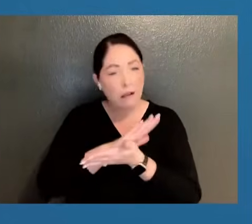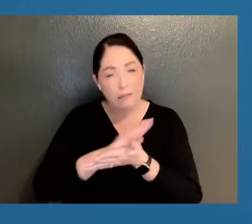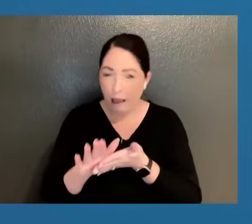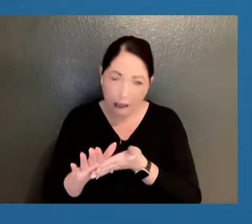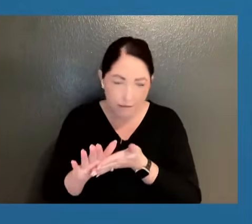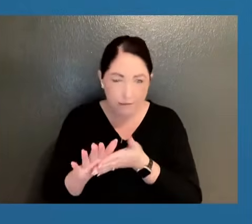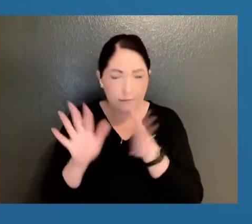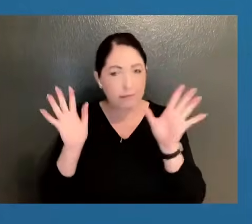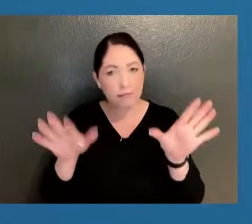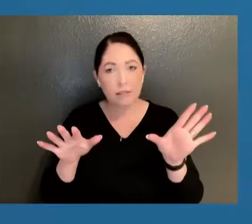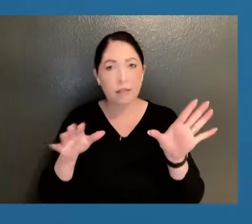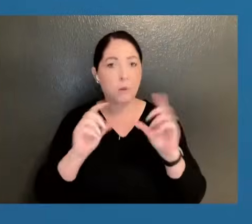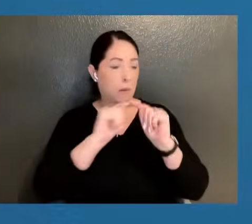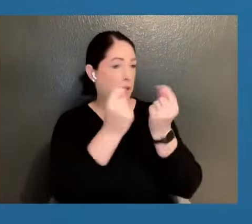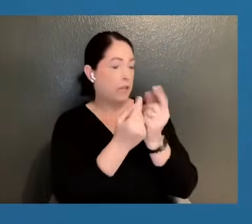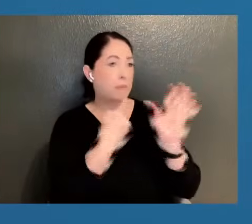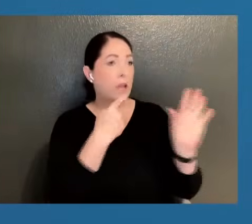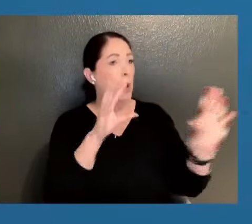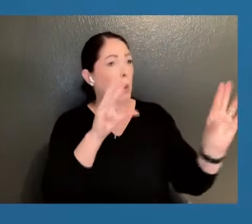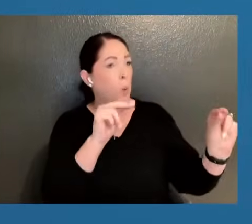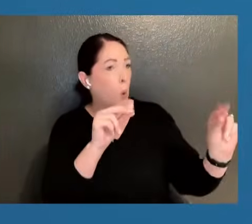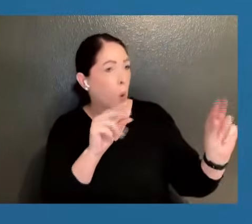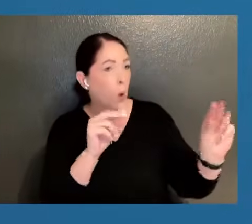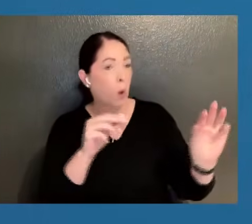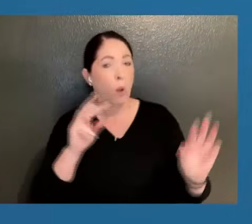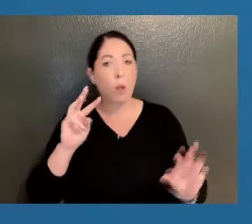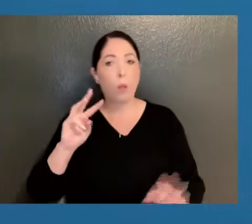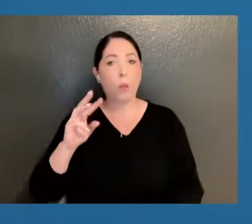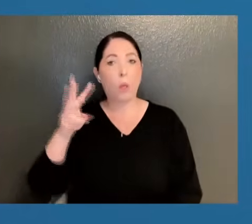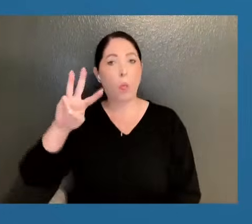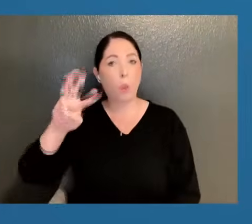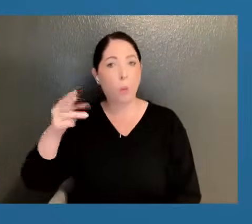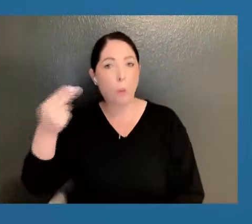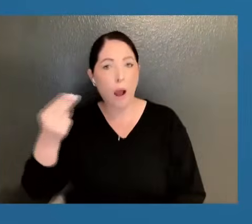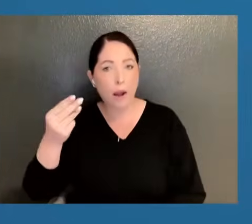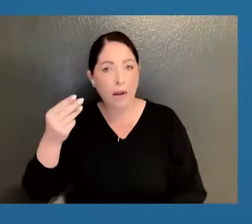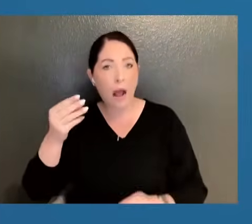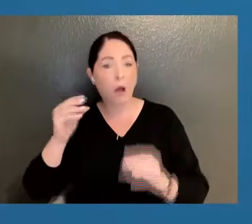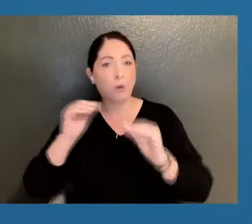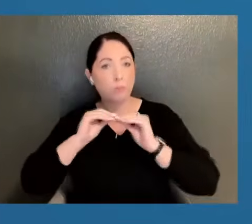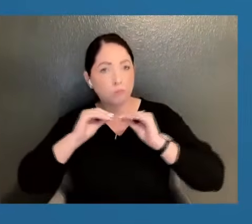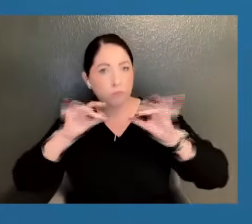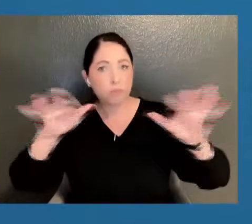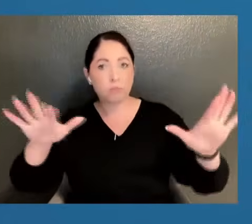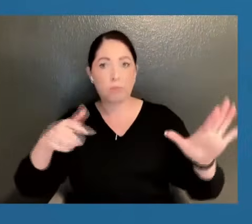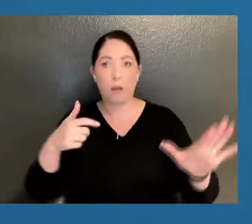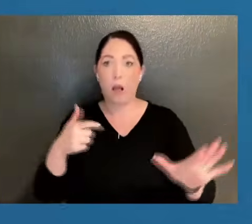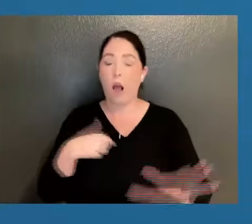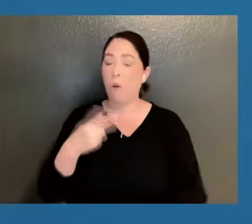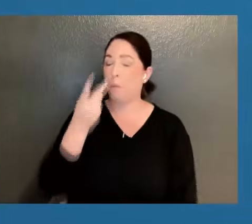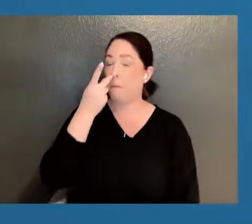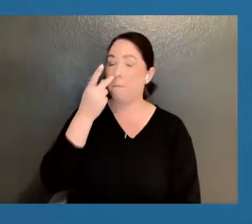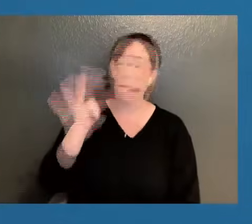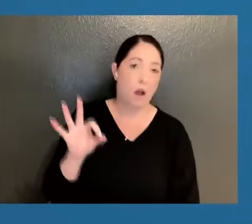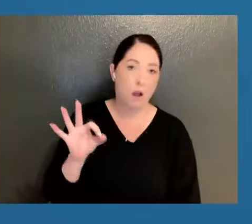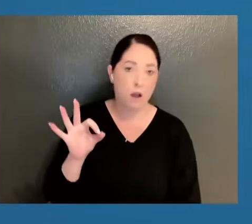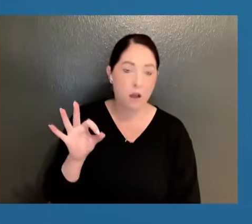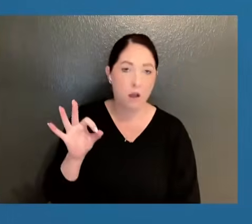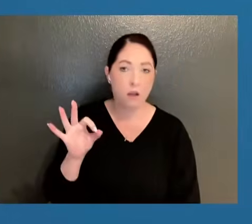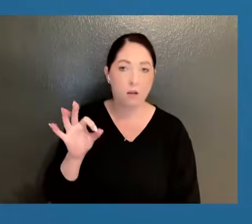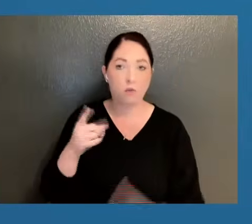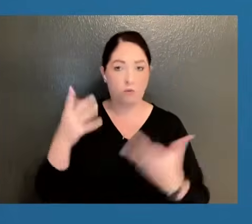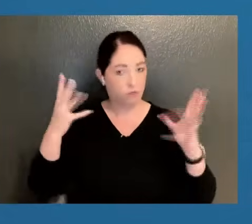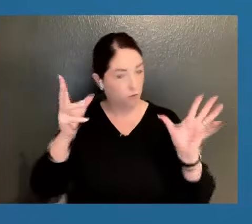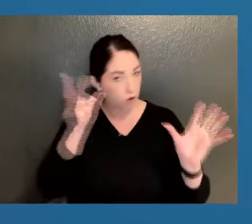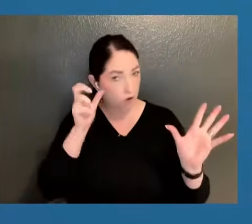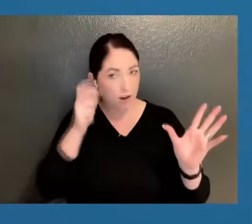they said, no, no, no. The White House put this picture out. And I was pissed. I said, as you heard, I'm